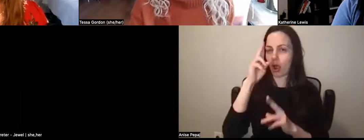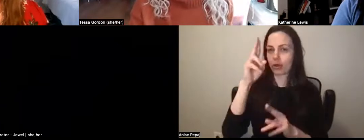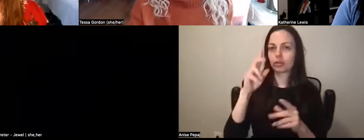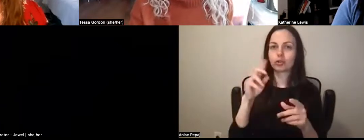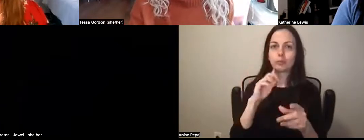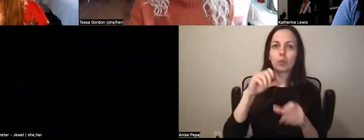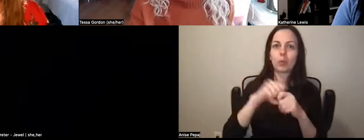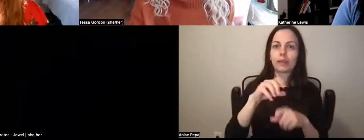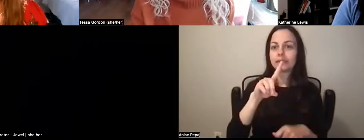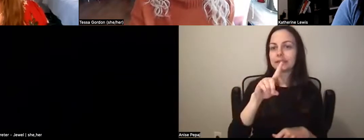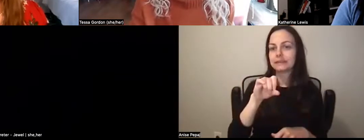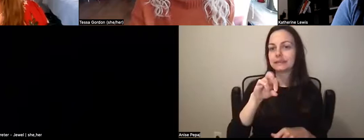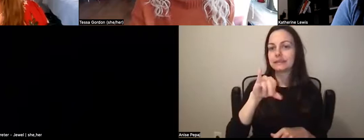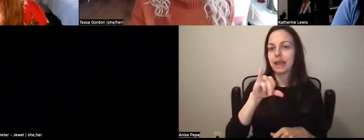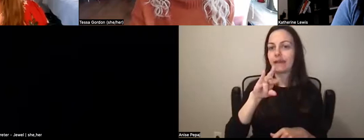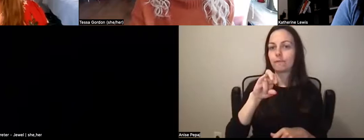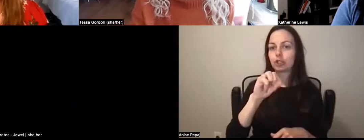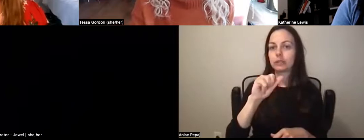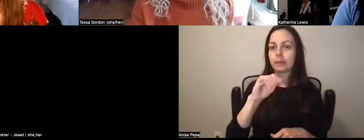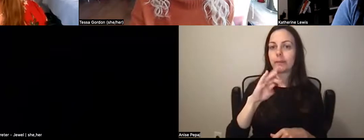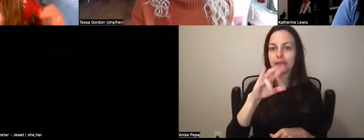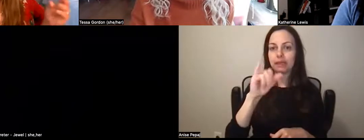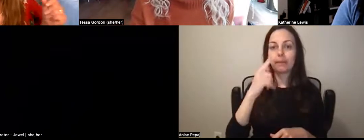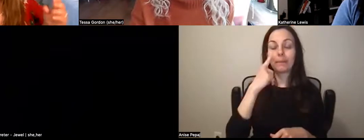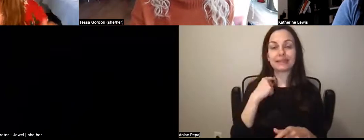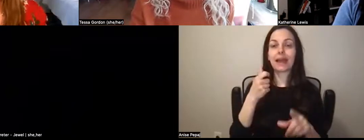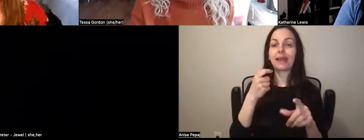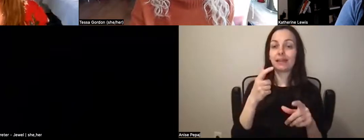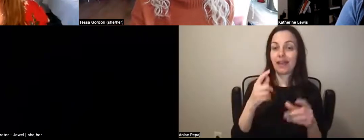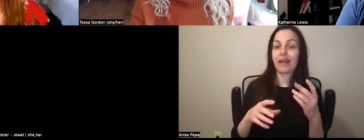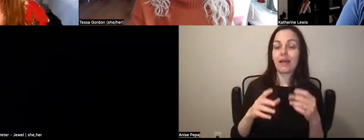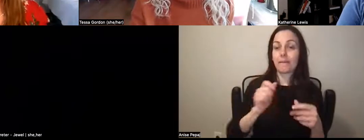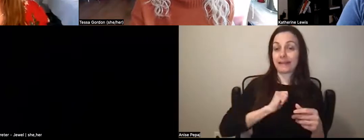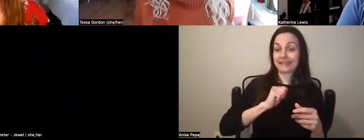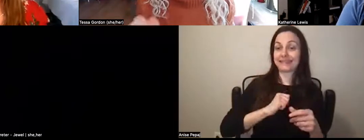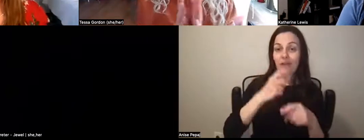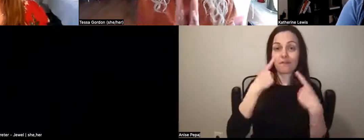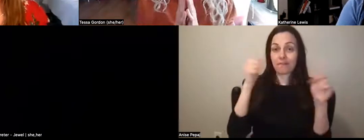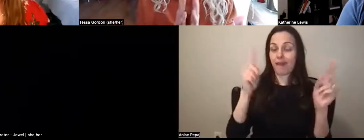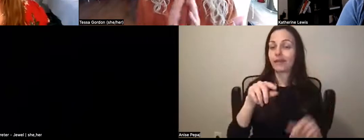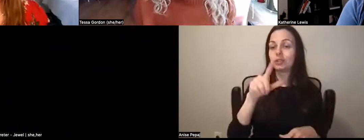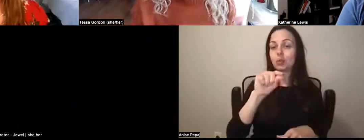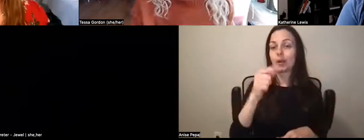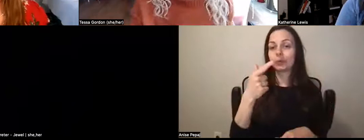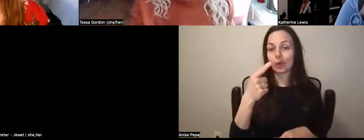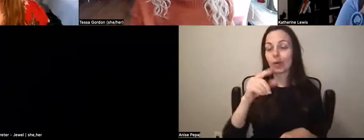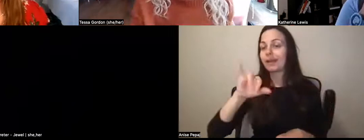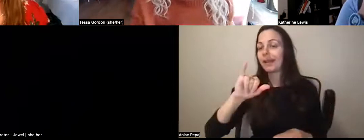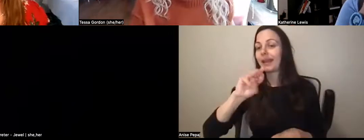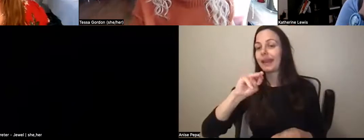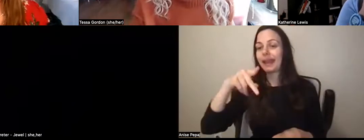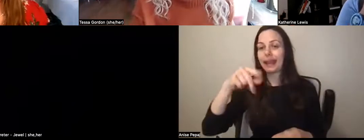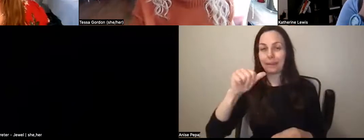Diversability because I did make the 2021 impact list. So it's truly an honor and a privilege to be here with you all today. In